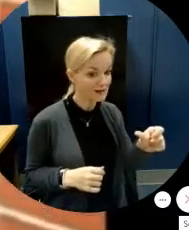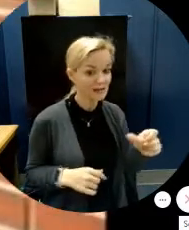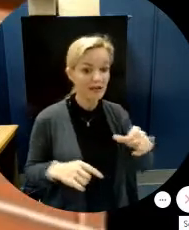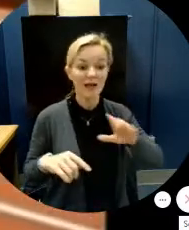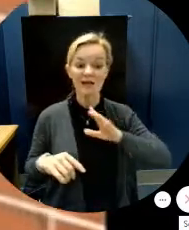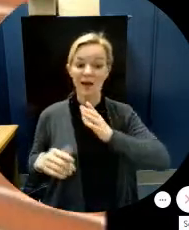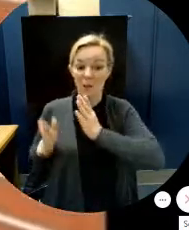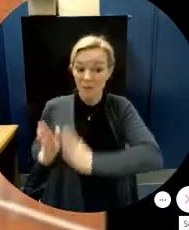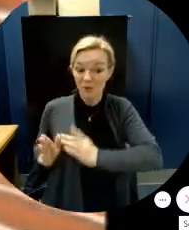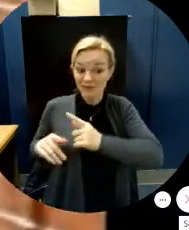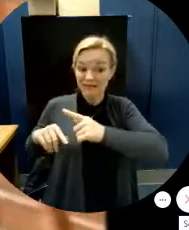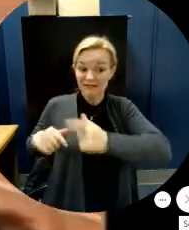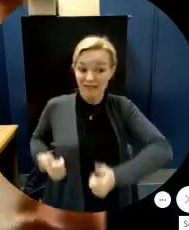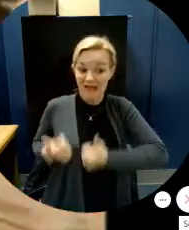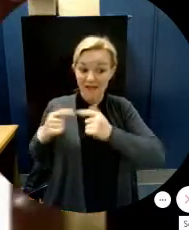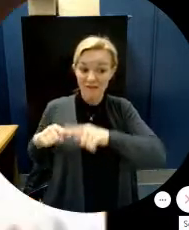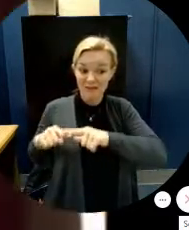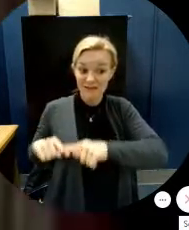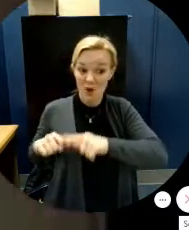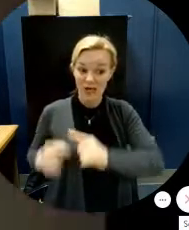do?